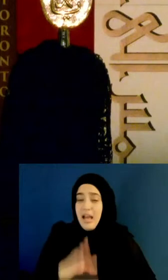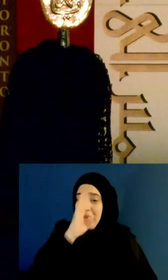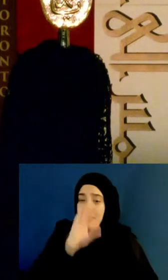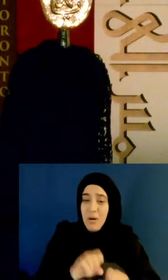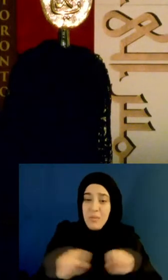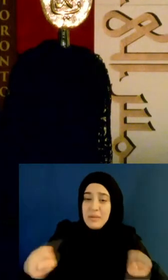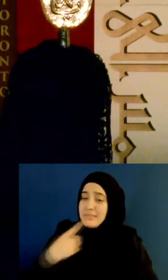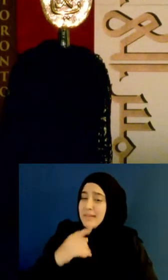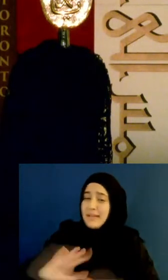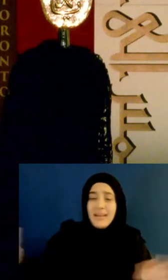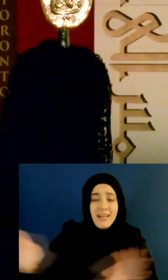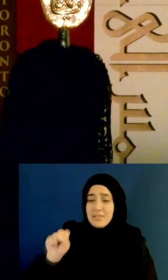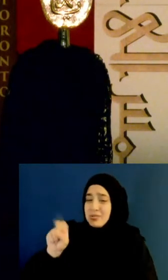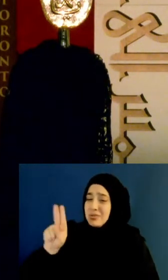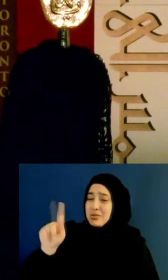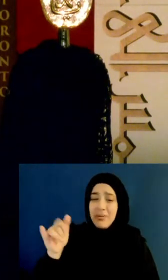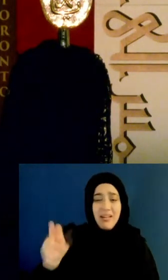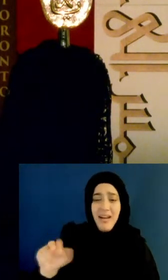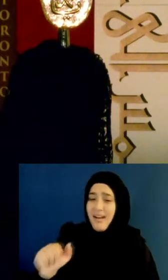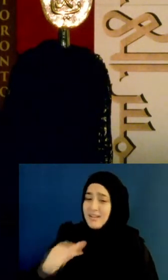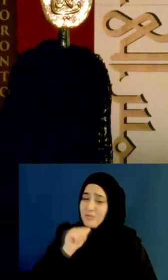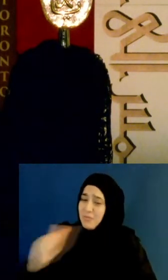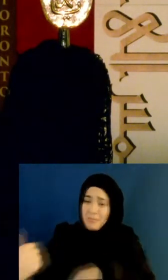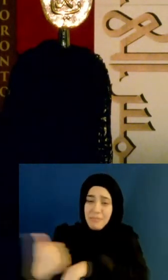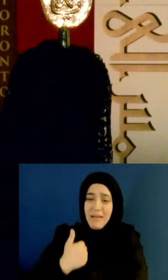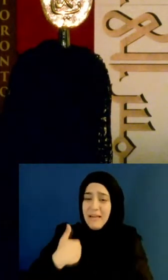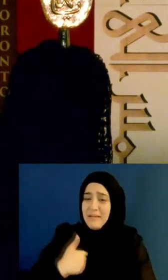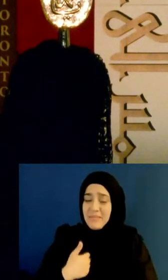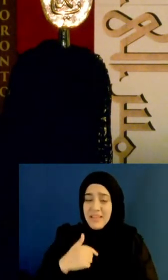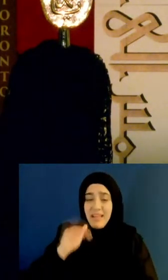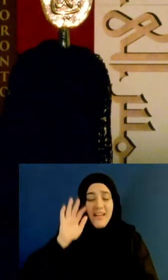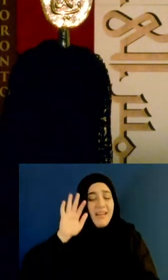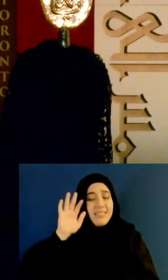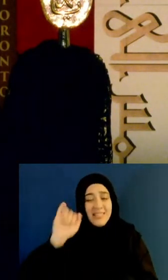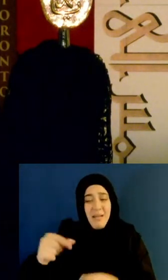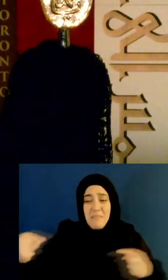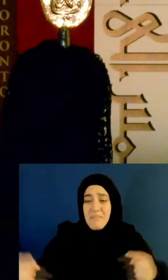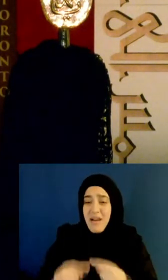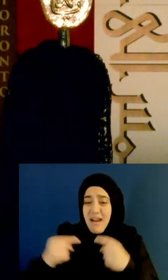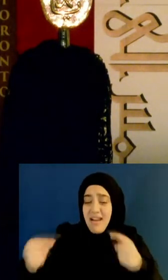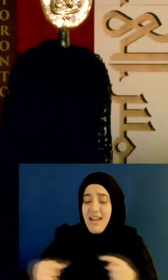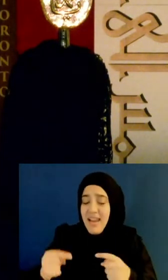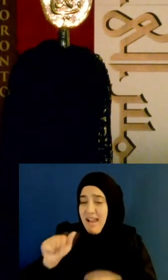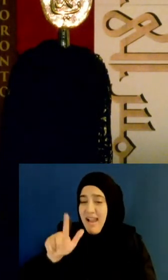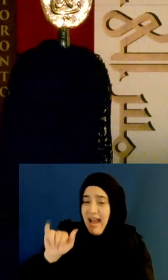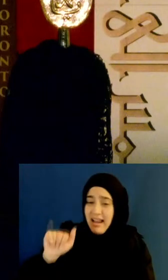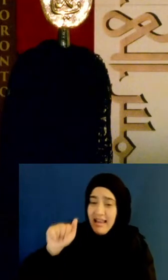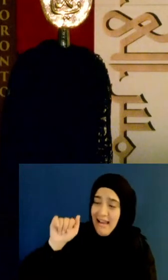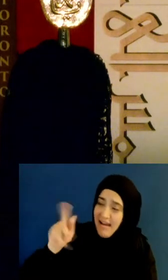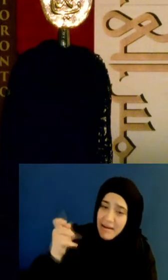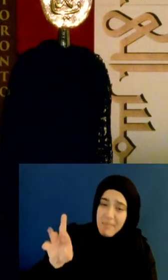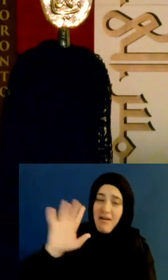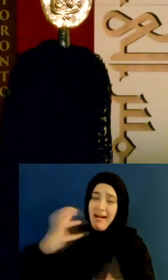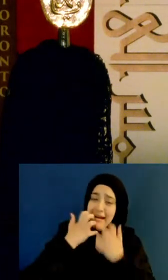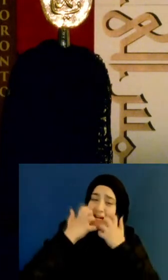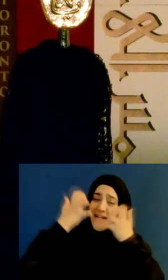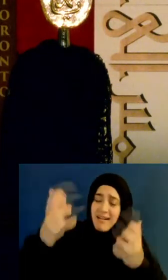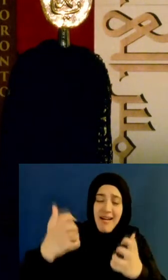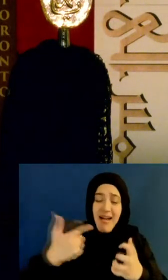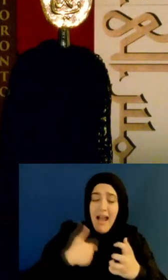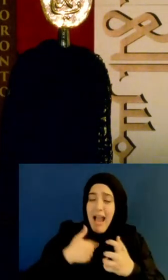blame me. With the pain in the cry of Aliyun al-Akbar, I have lost my vision.